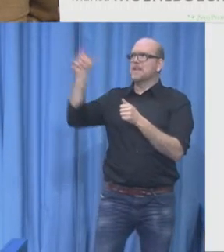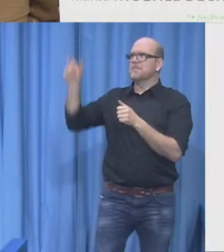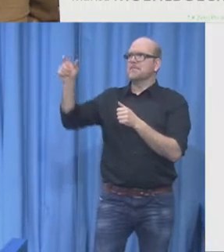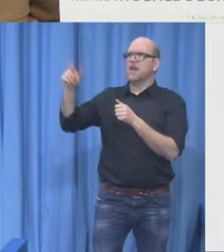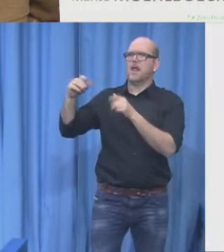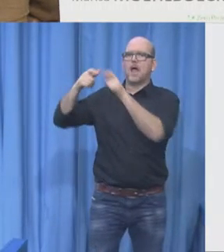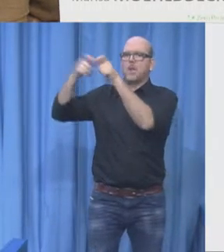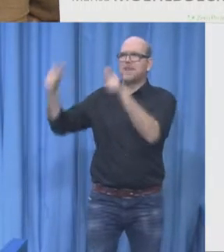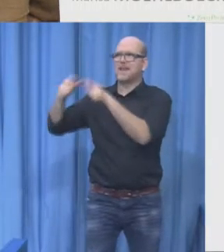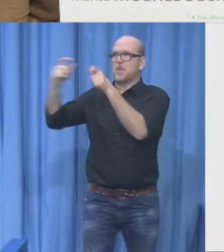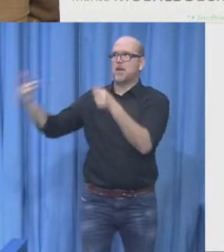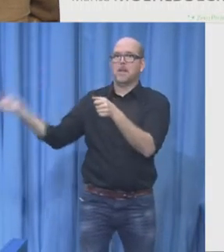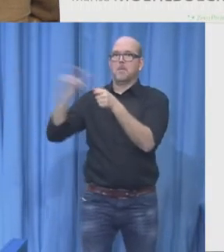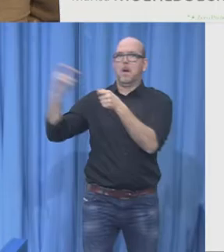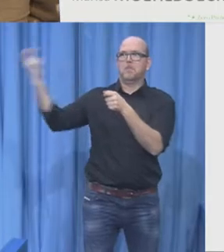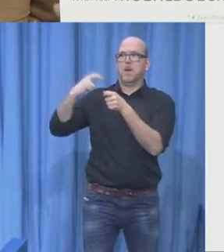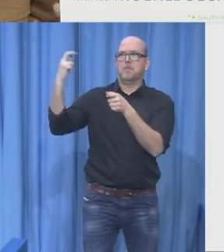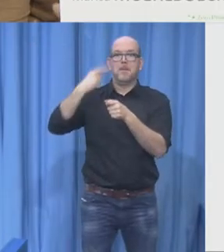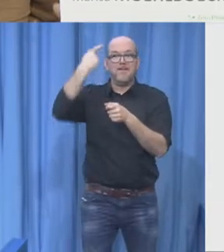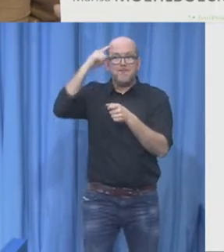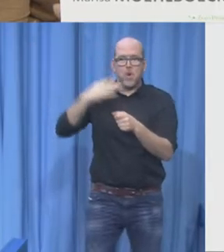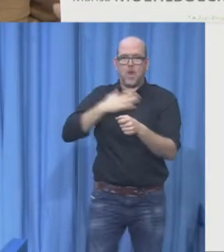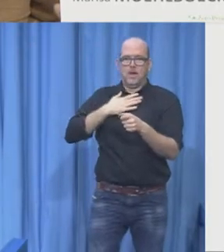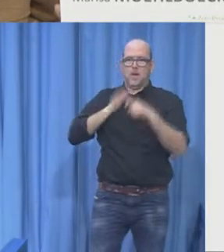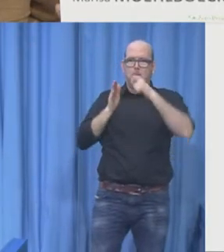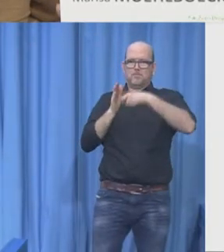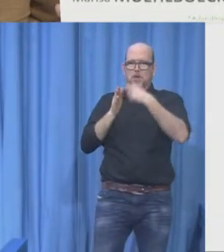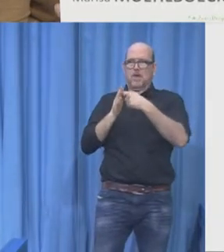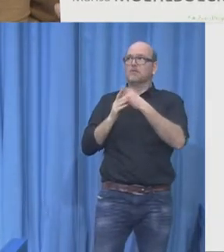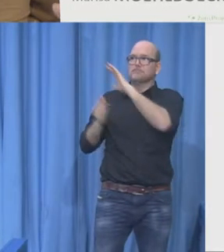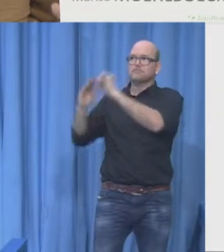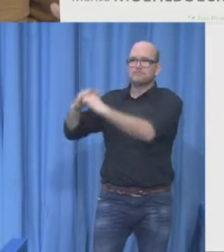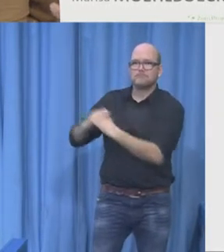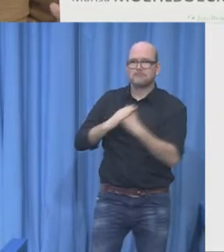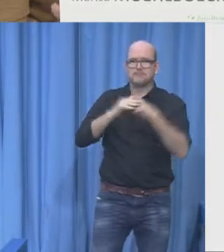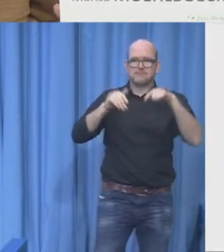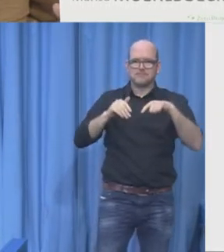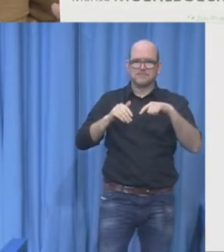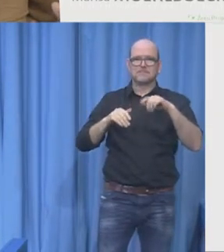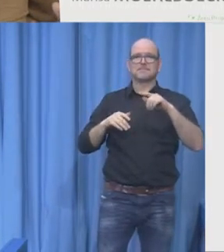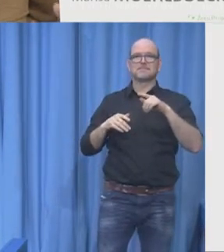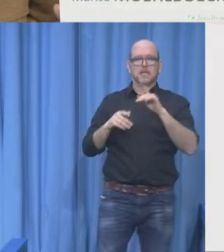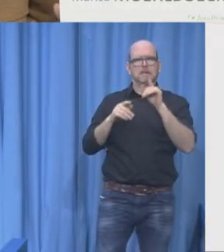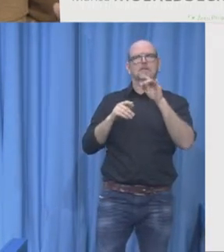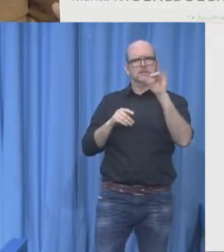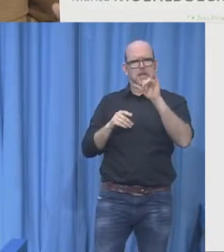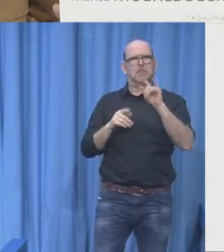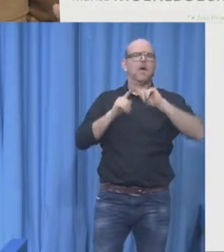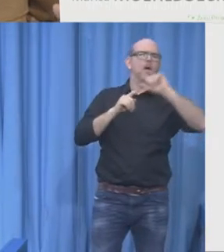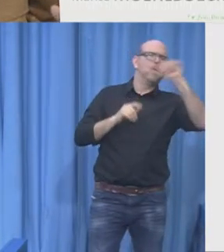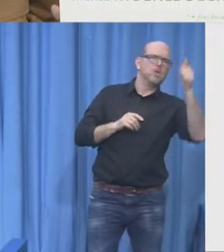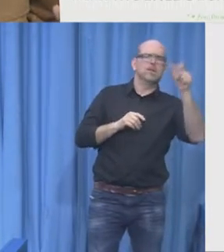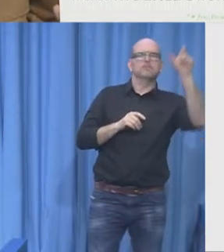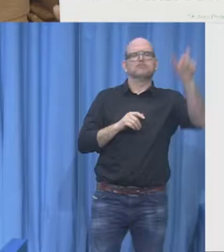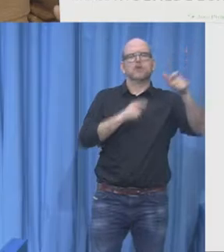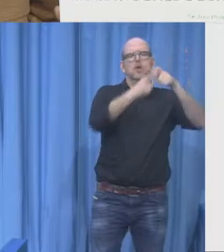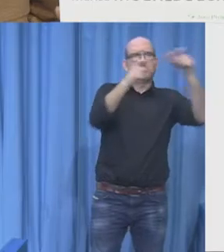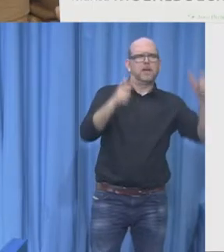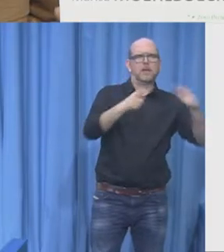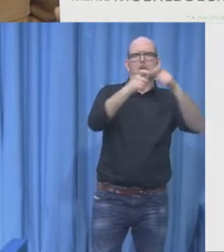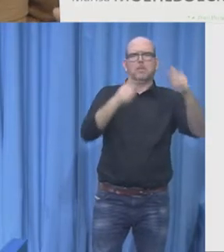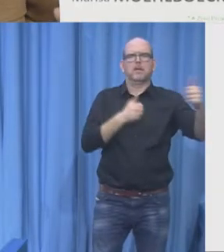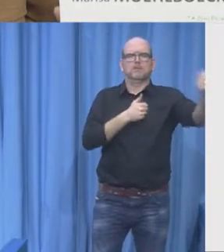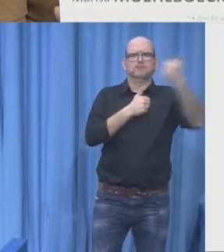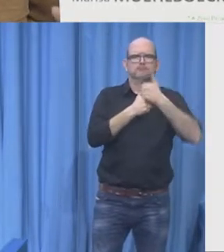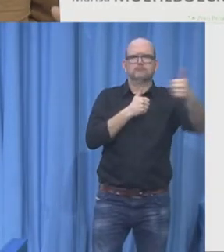employee as a pro bono project partner, or pro bono project manager, for discovering hands in Austria.